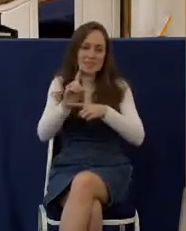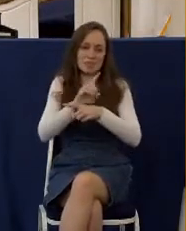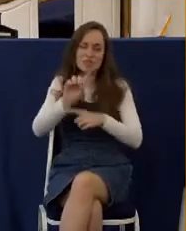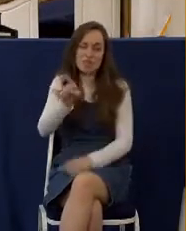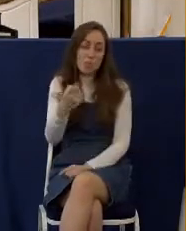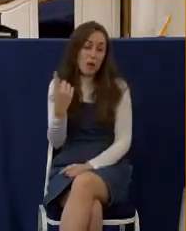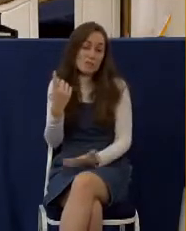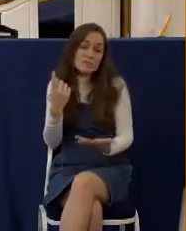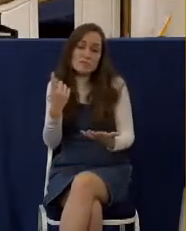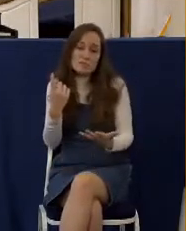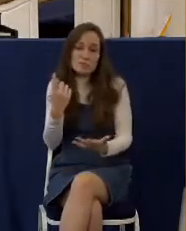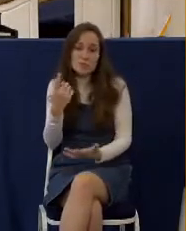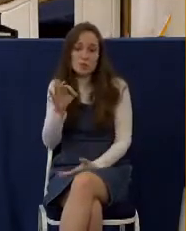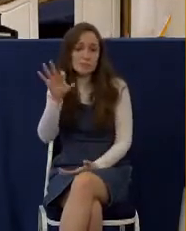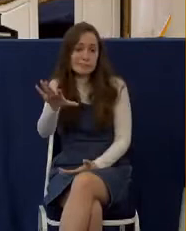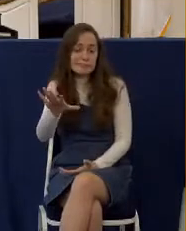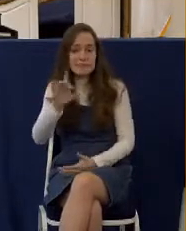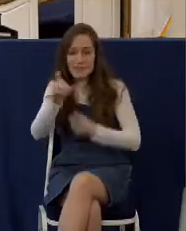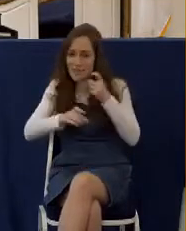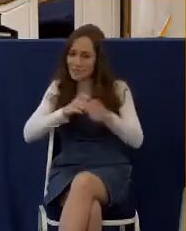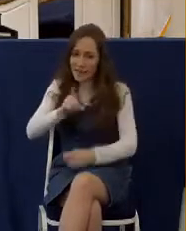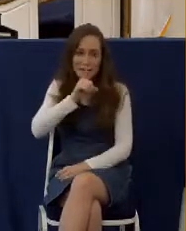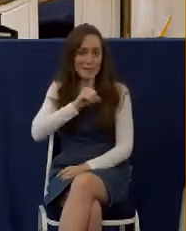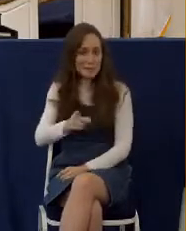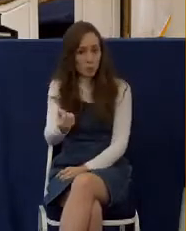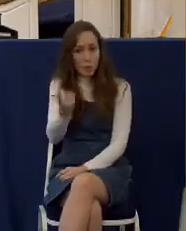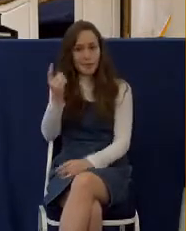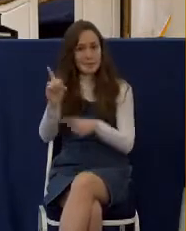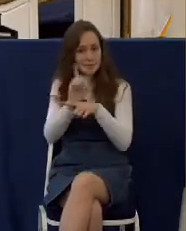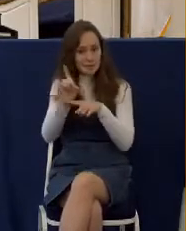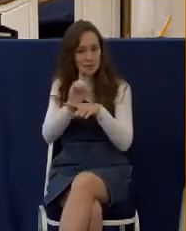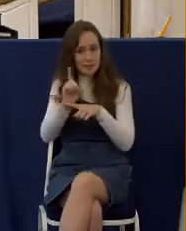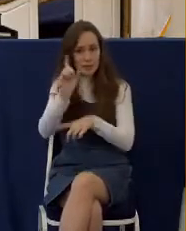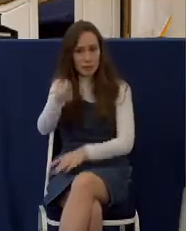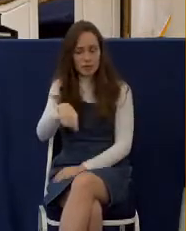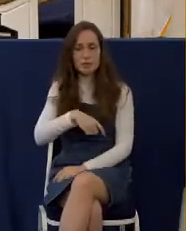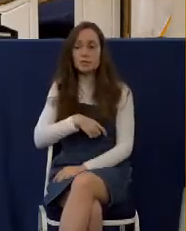life, giving is one of them. And it's not necessarily giving